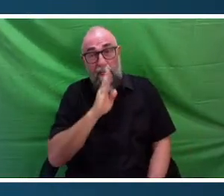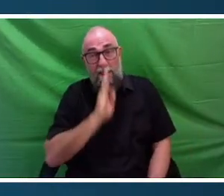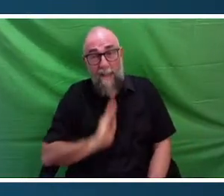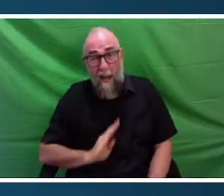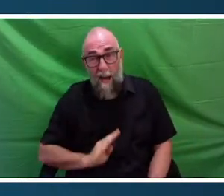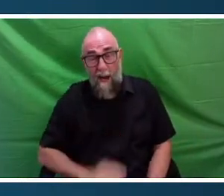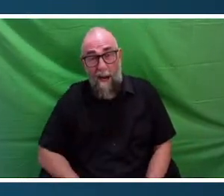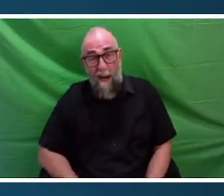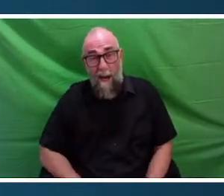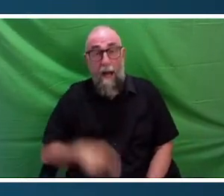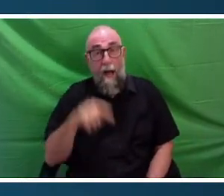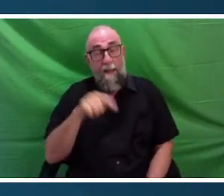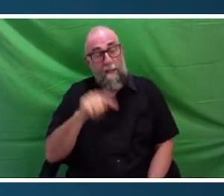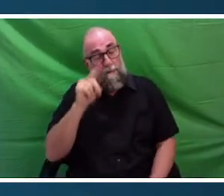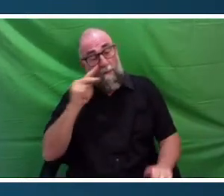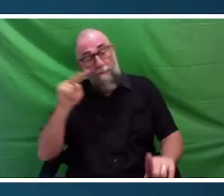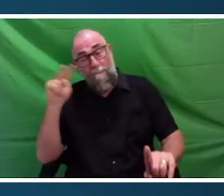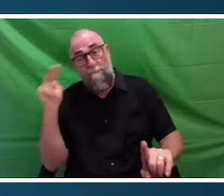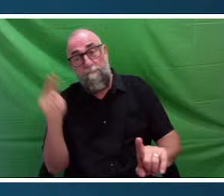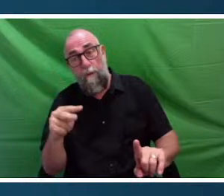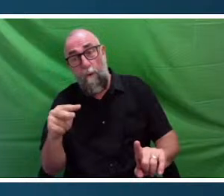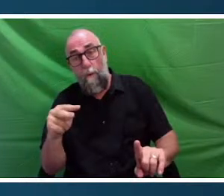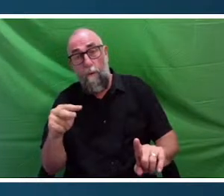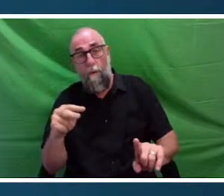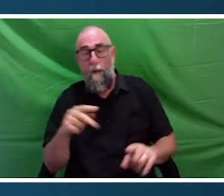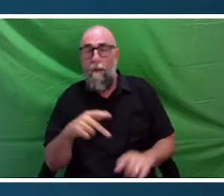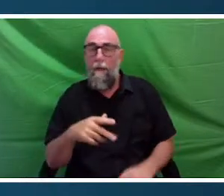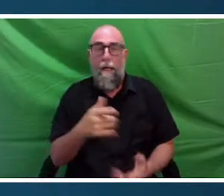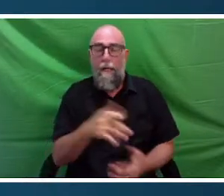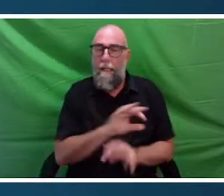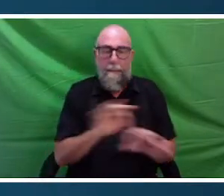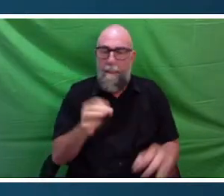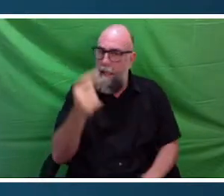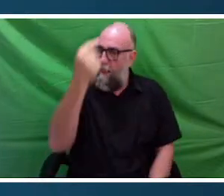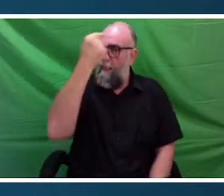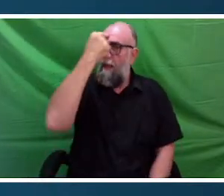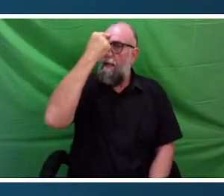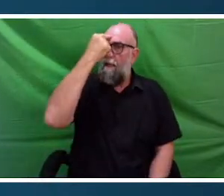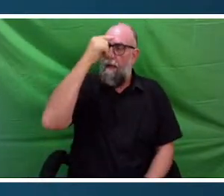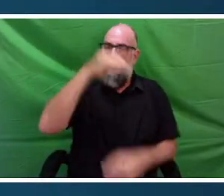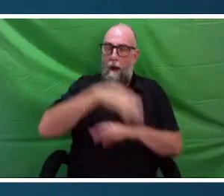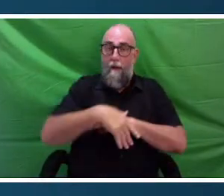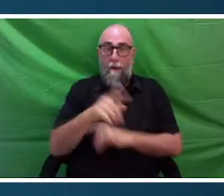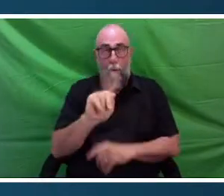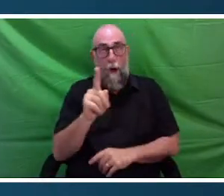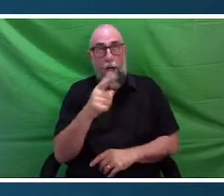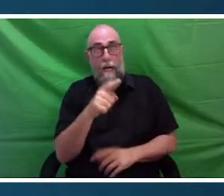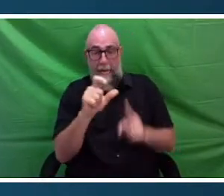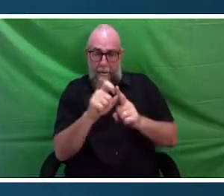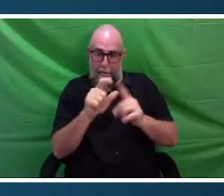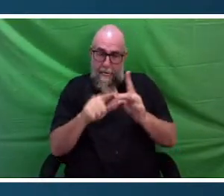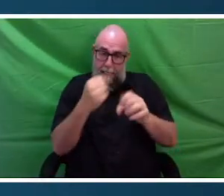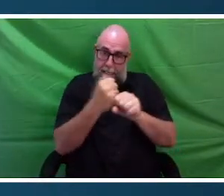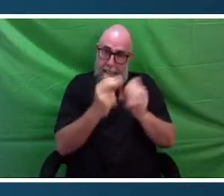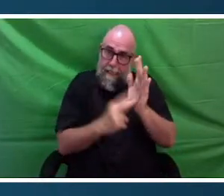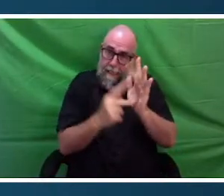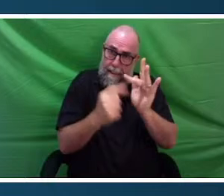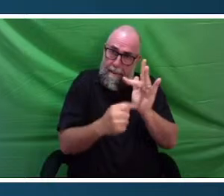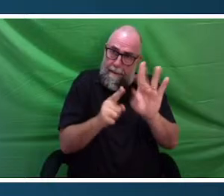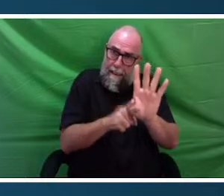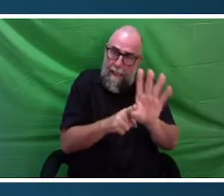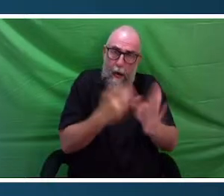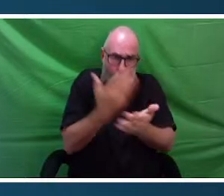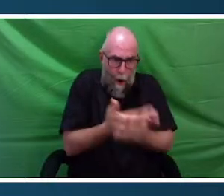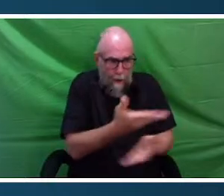consider the deep, invisible wounds that the loss of dignity inflicts on humans, the